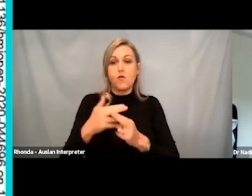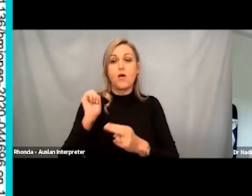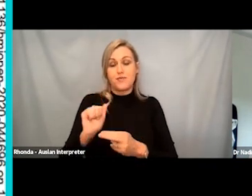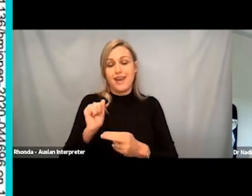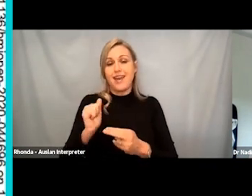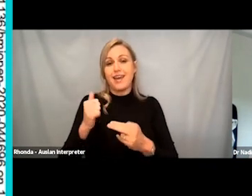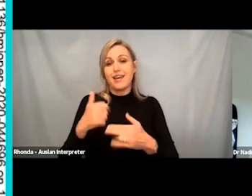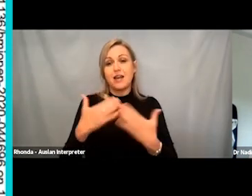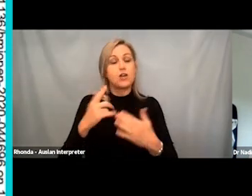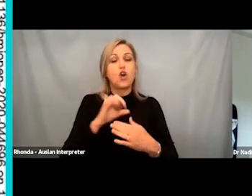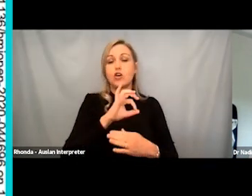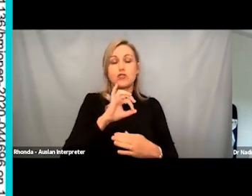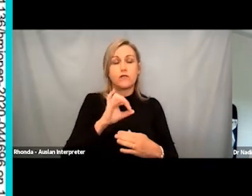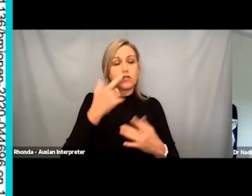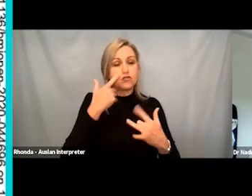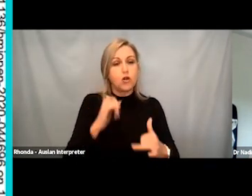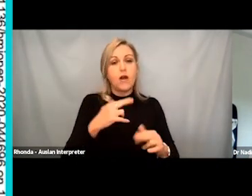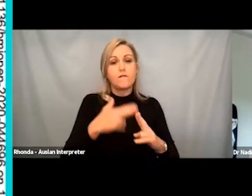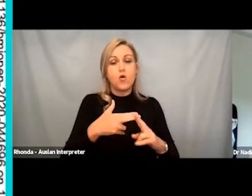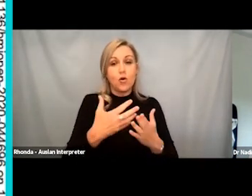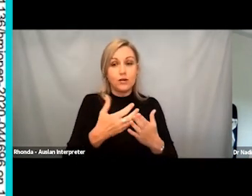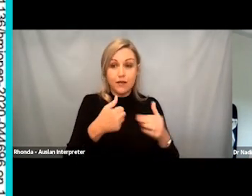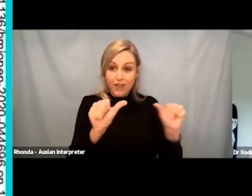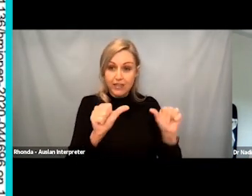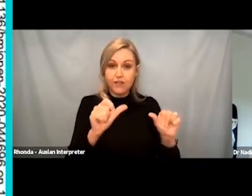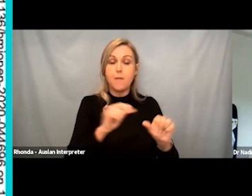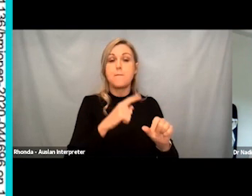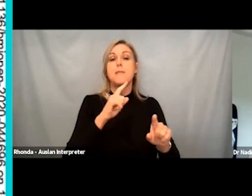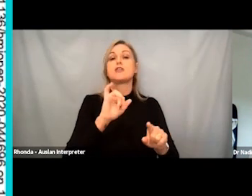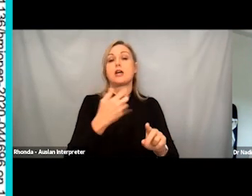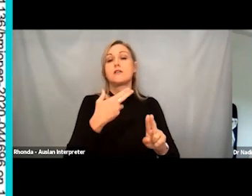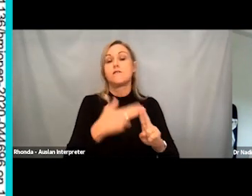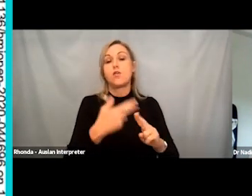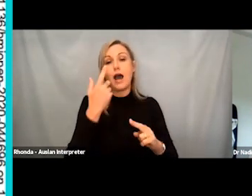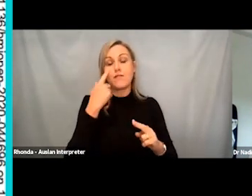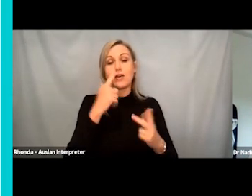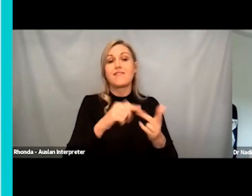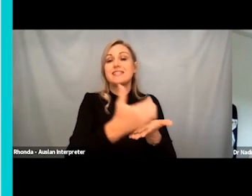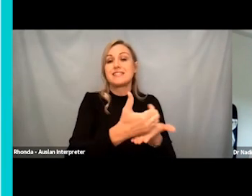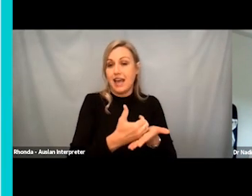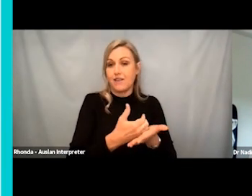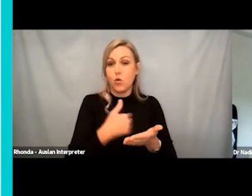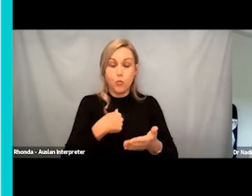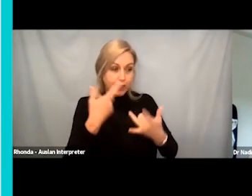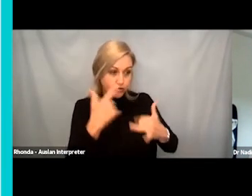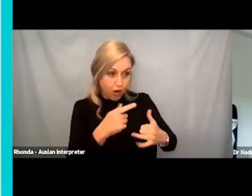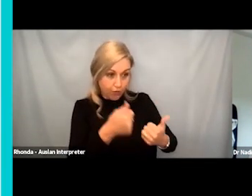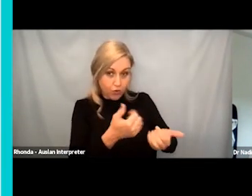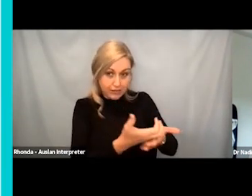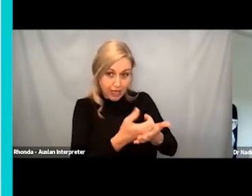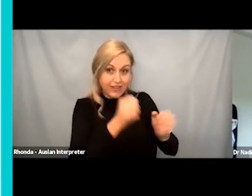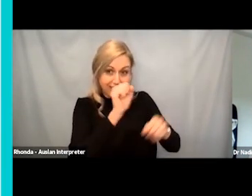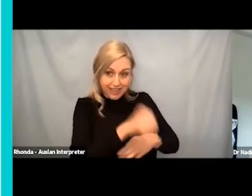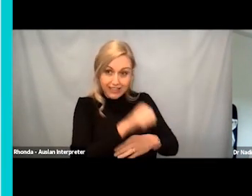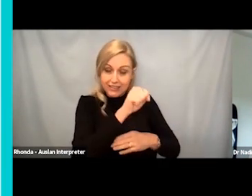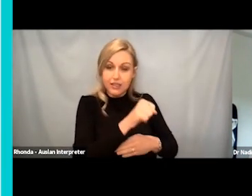as an efficacy trial. It was just designed as a safety trial. So we felt there was sufficient evidence of safety to go on to the next phase, which was a